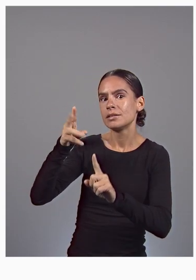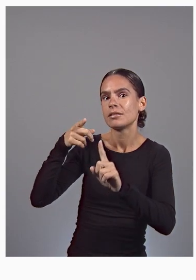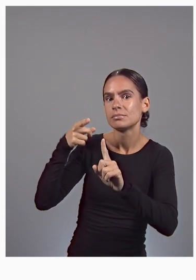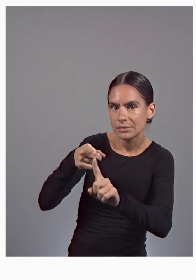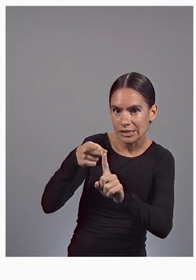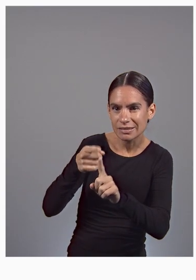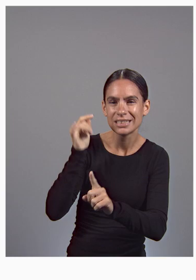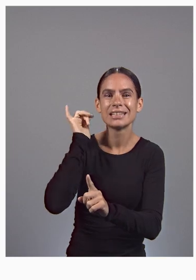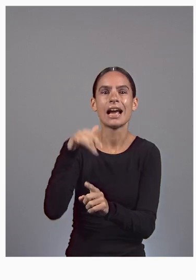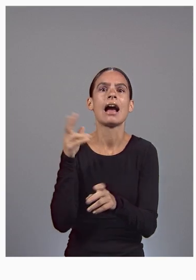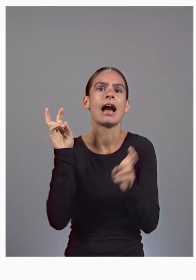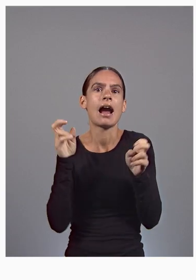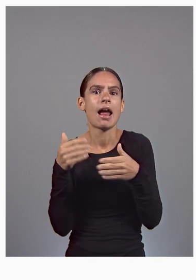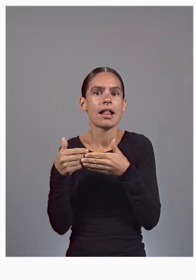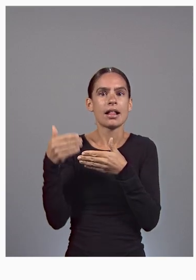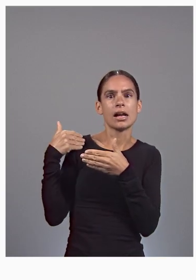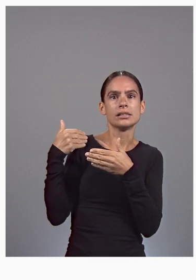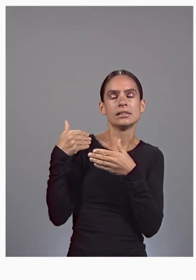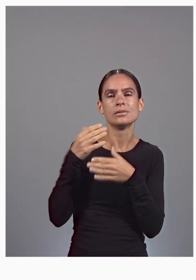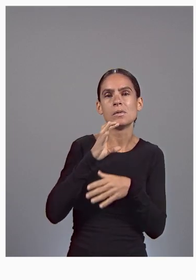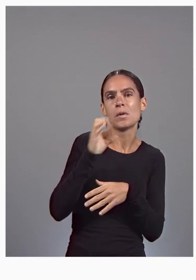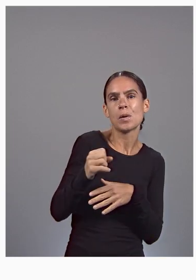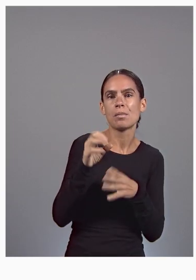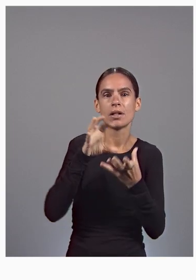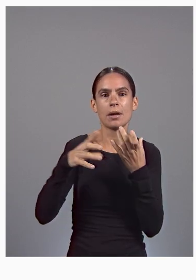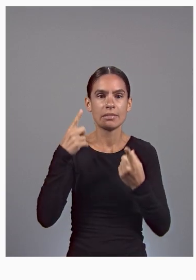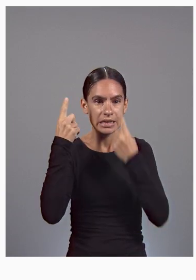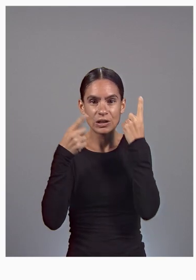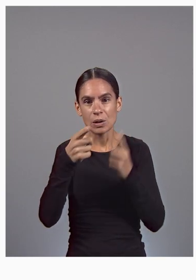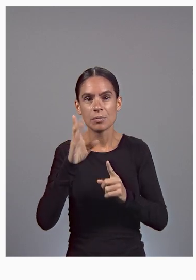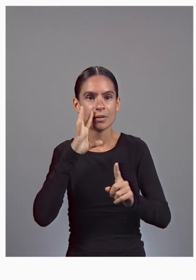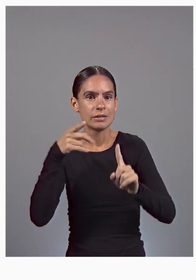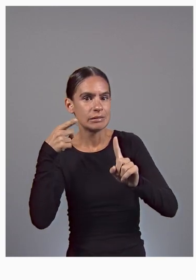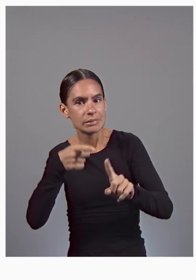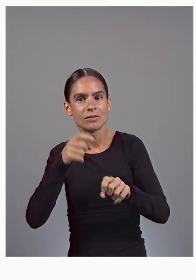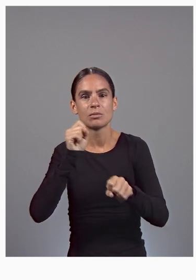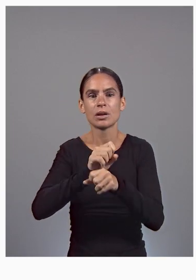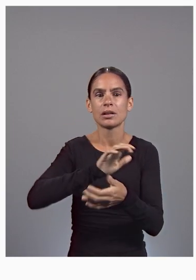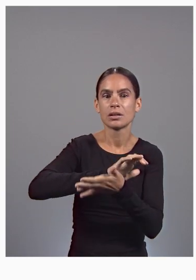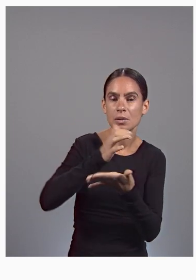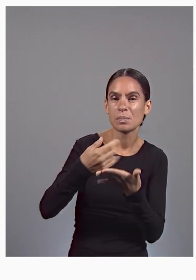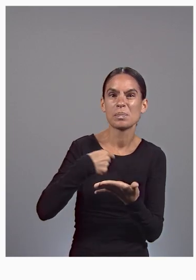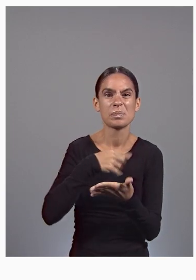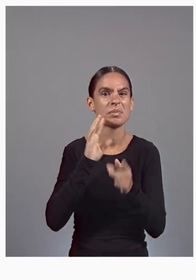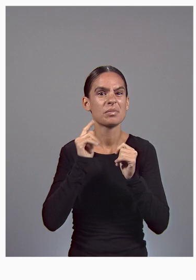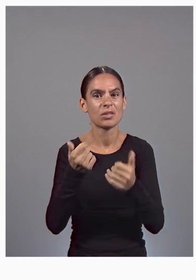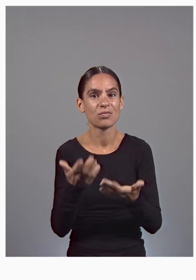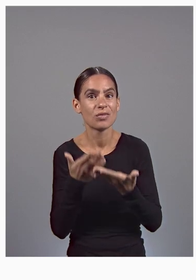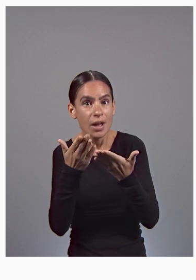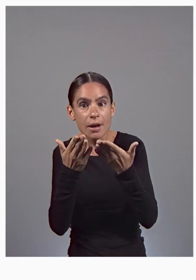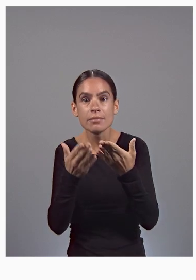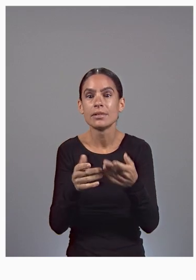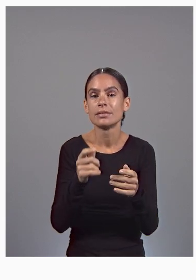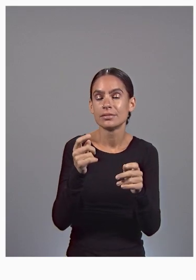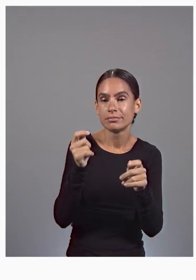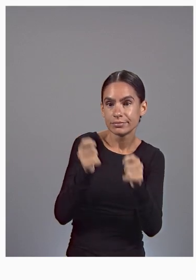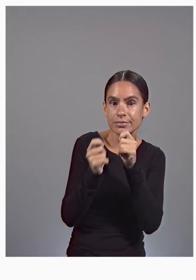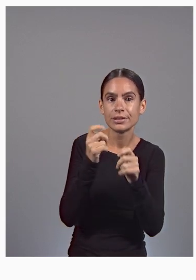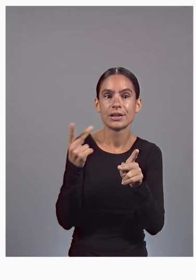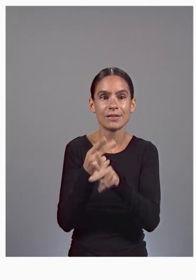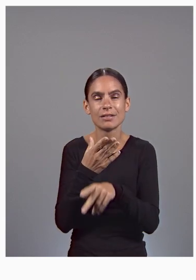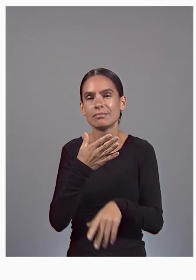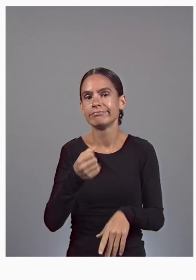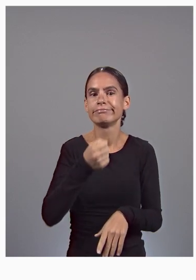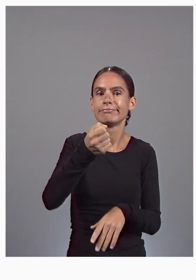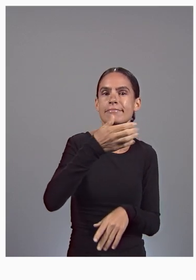thinking. You will specify a workload and will quickly recommend, configure, and place the best option for you based on your price,